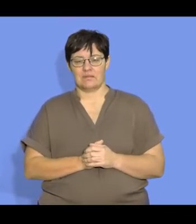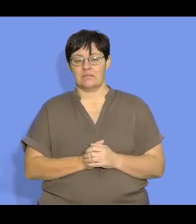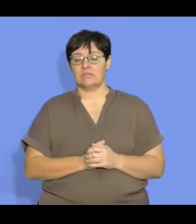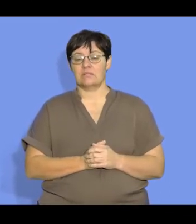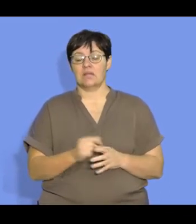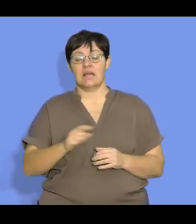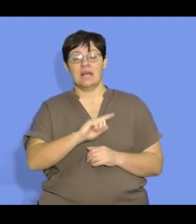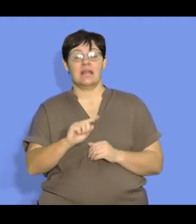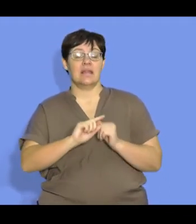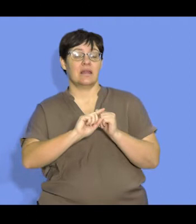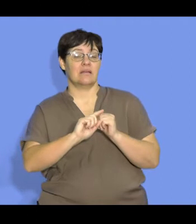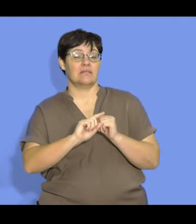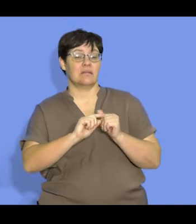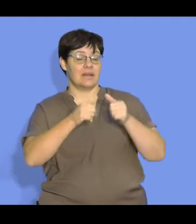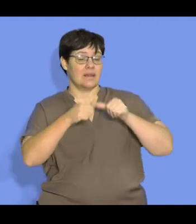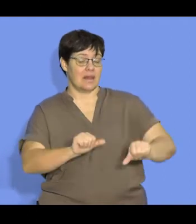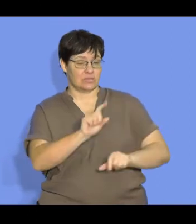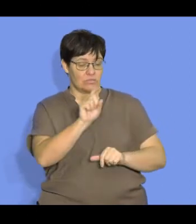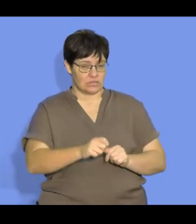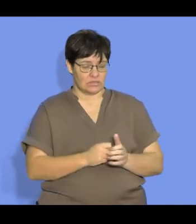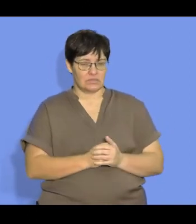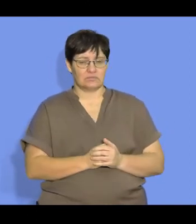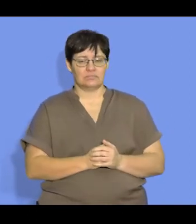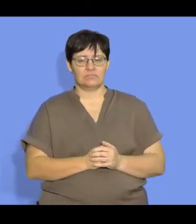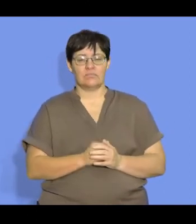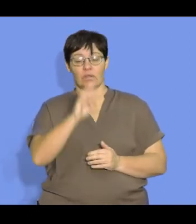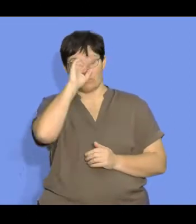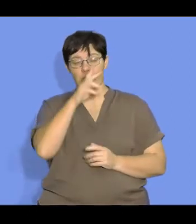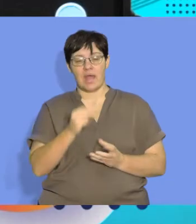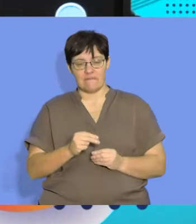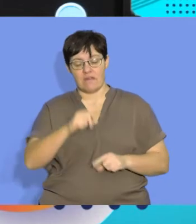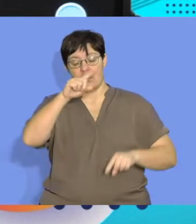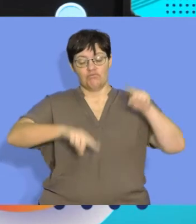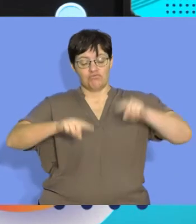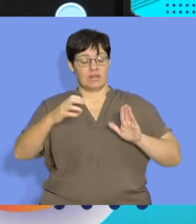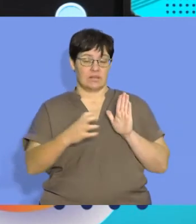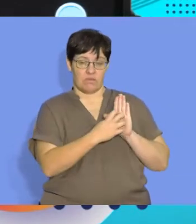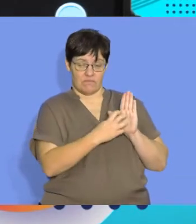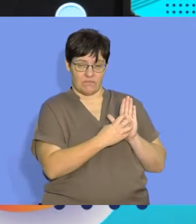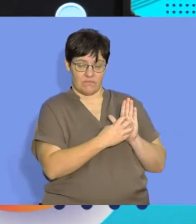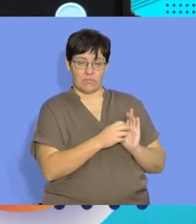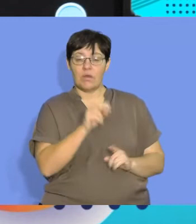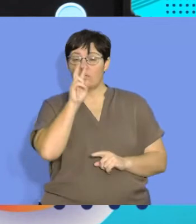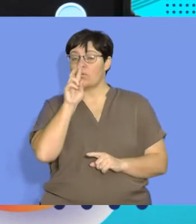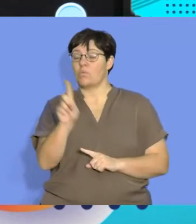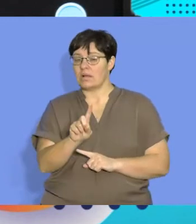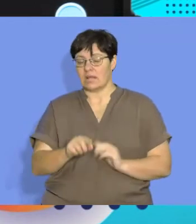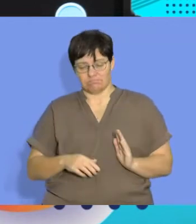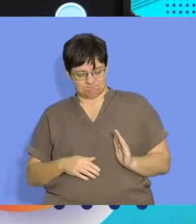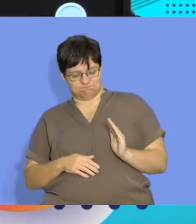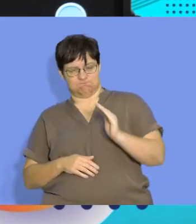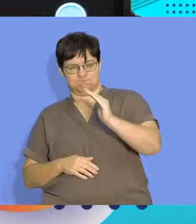When we look at our next question, just before we go on, remember when we have rate graphs, we always need to go look